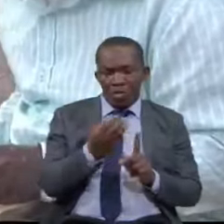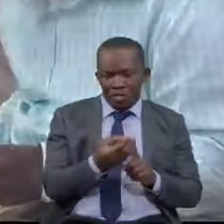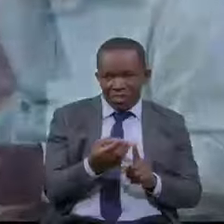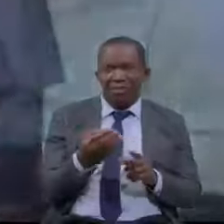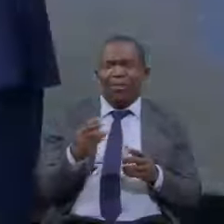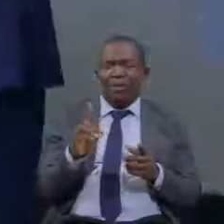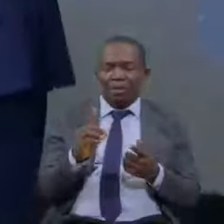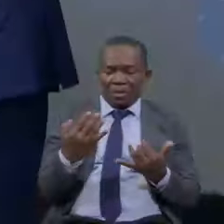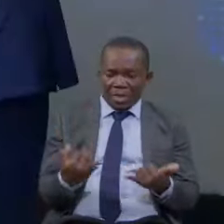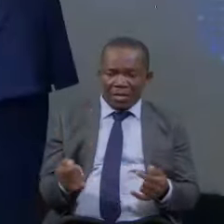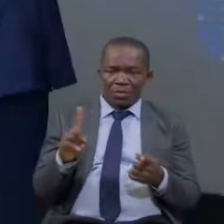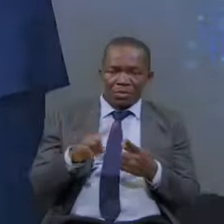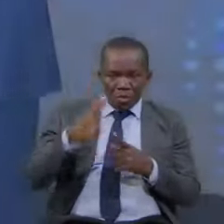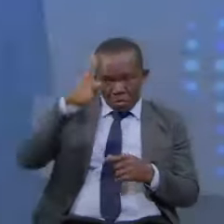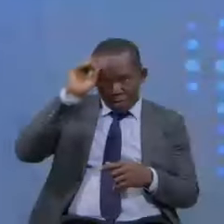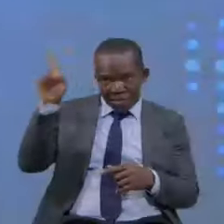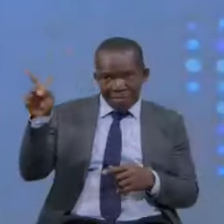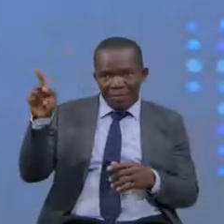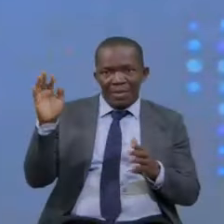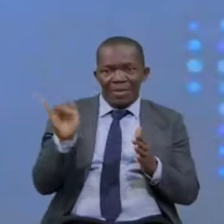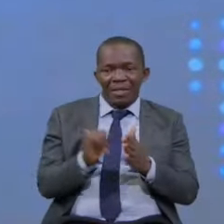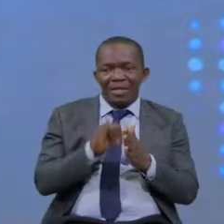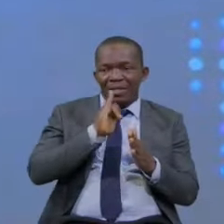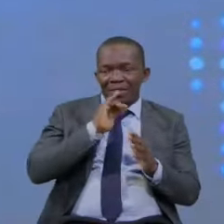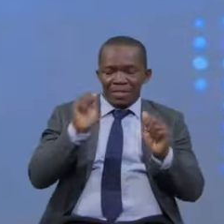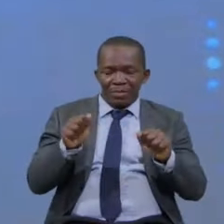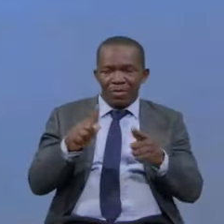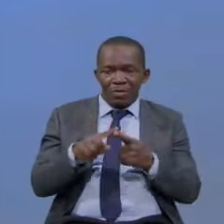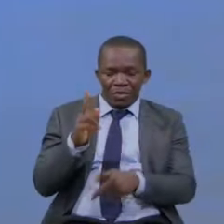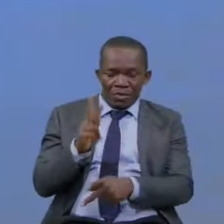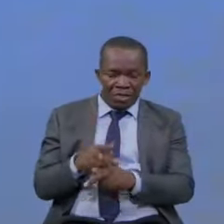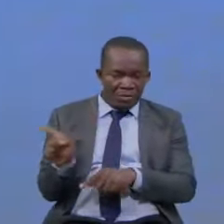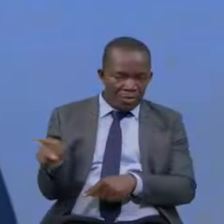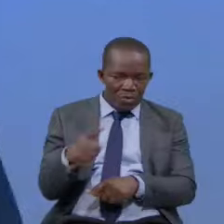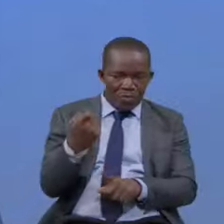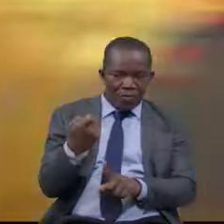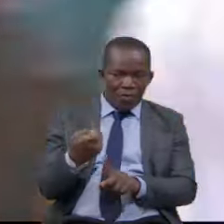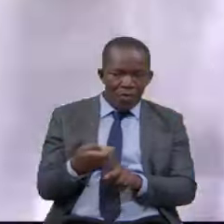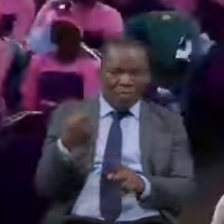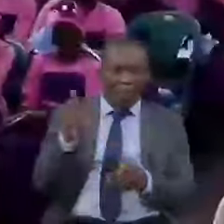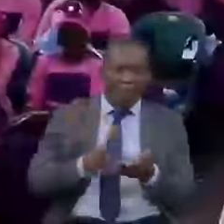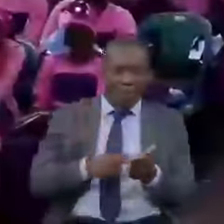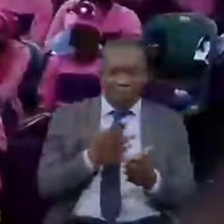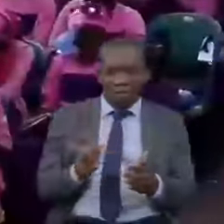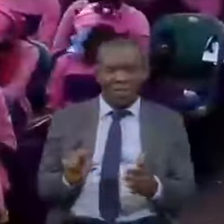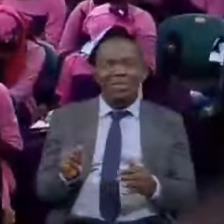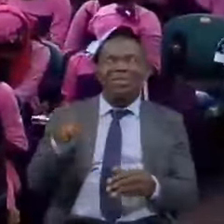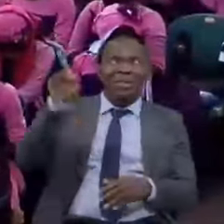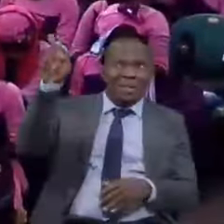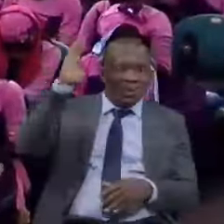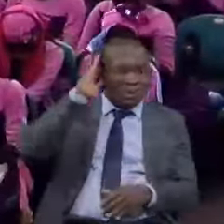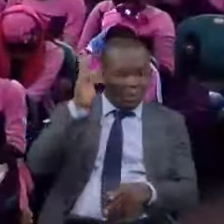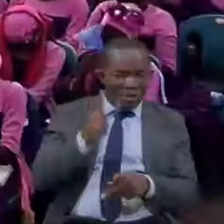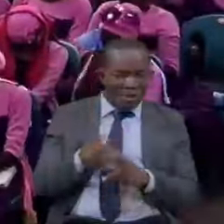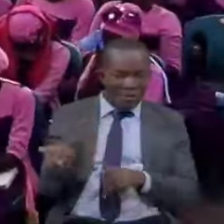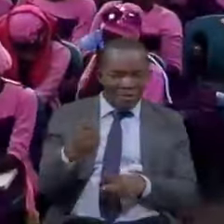able to keep you from falling. He will keep you from falling. Amen. You will not fall